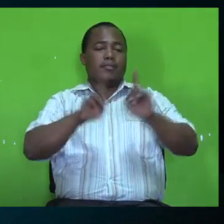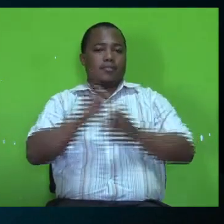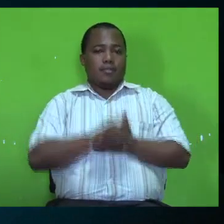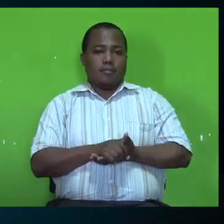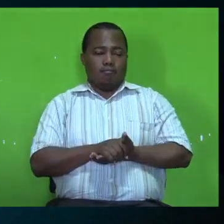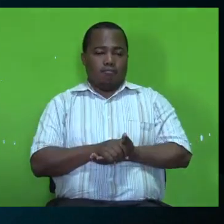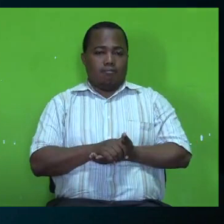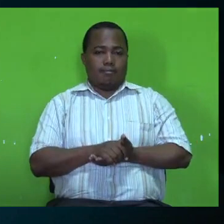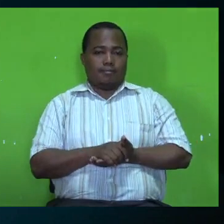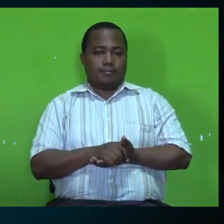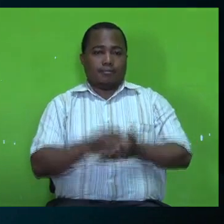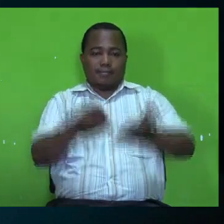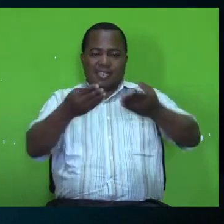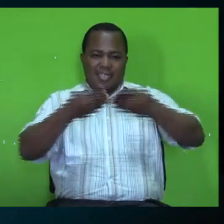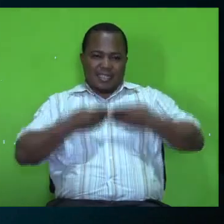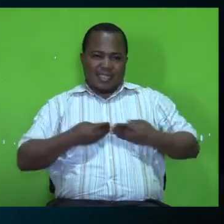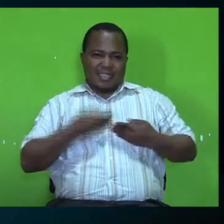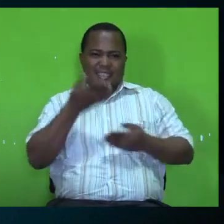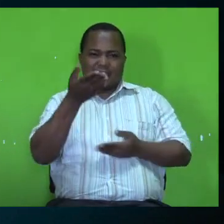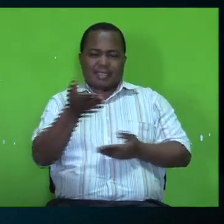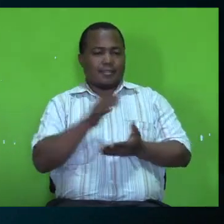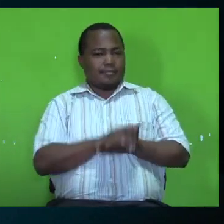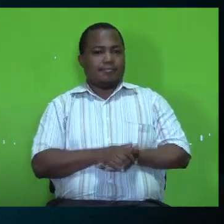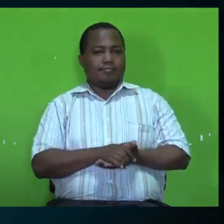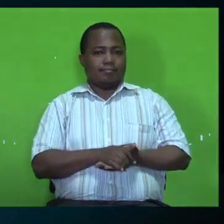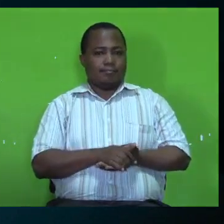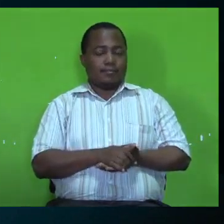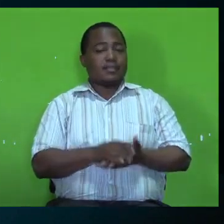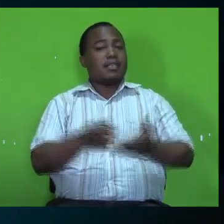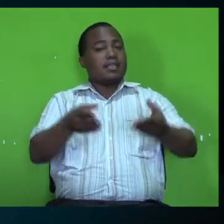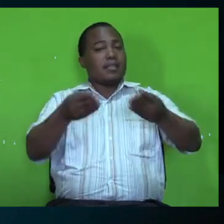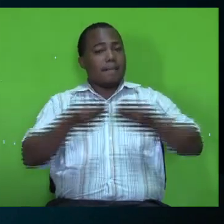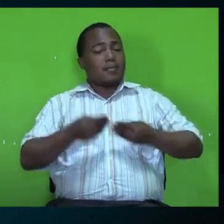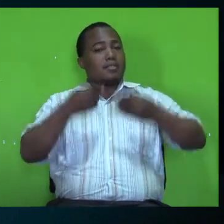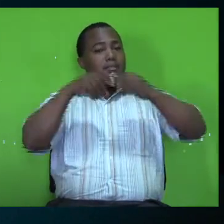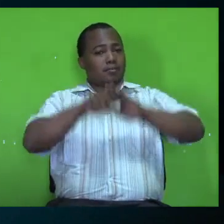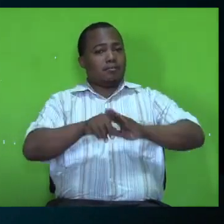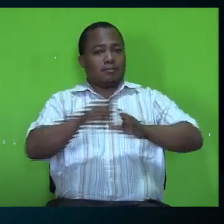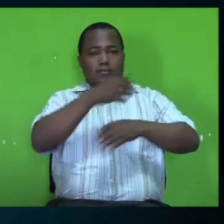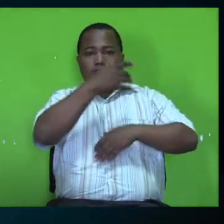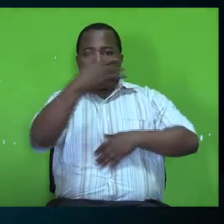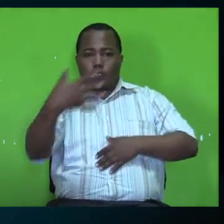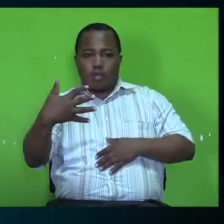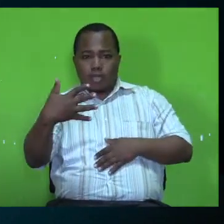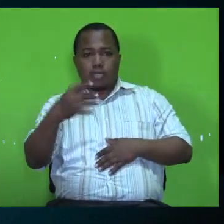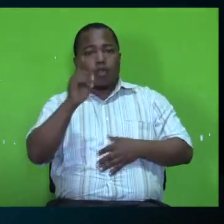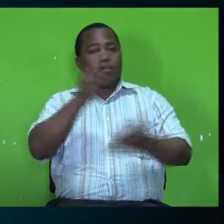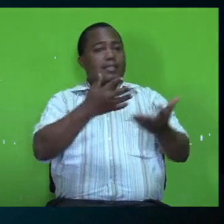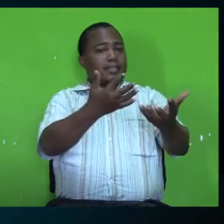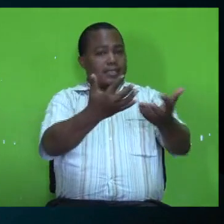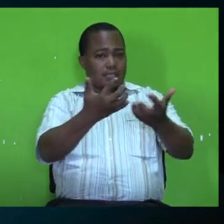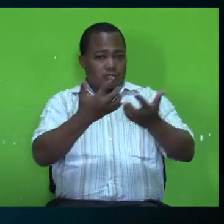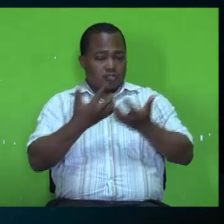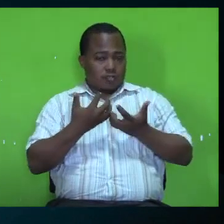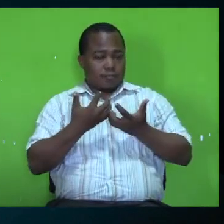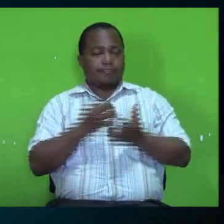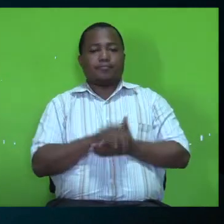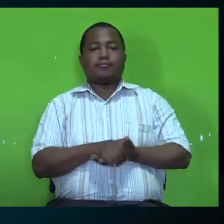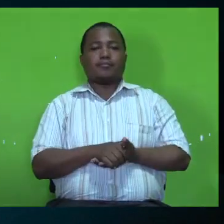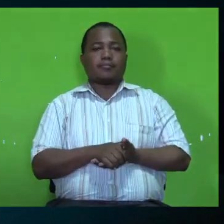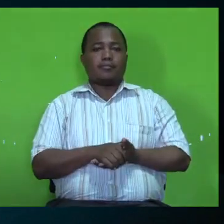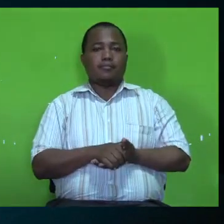By taking the potted plants and put in water with the dissolved